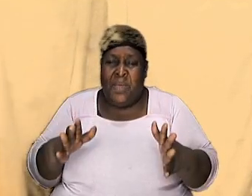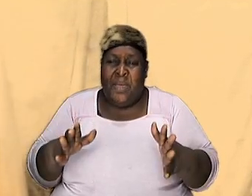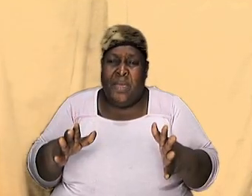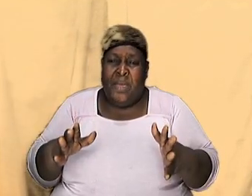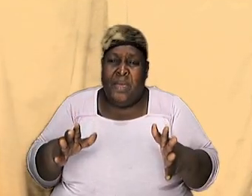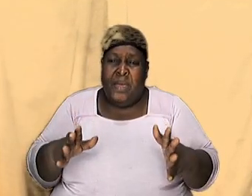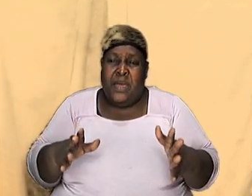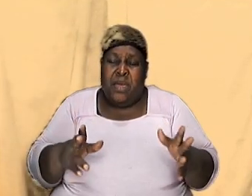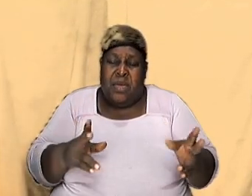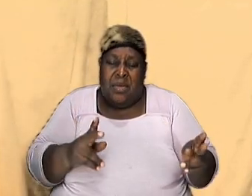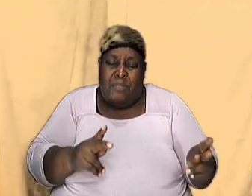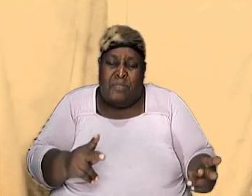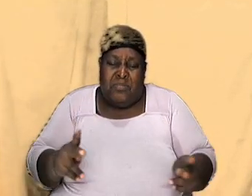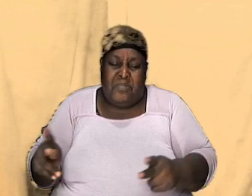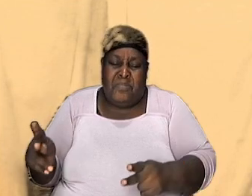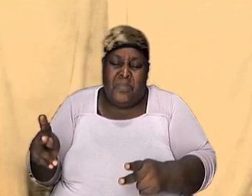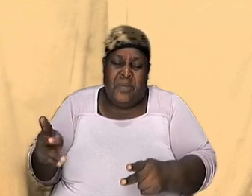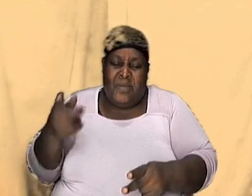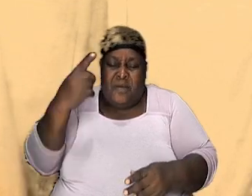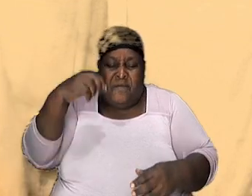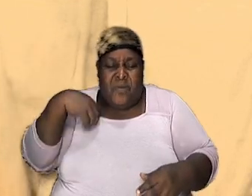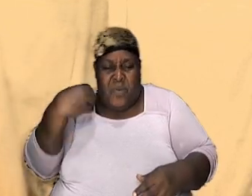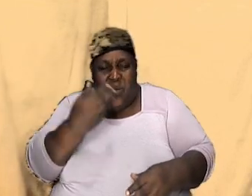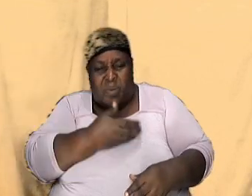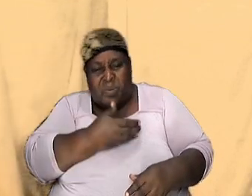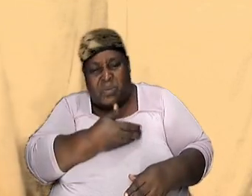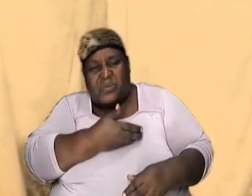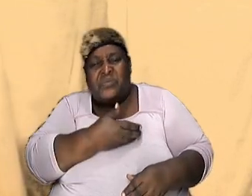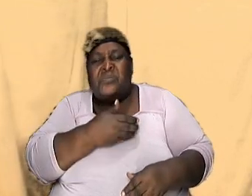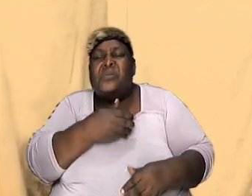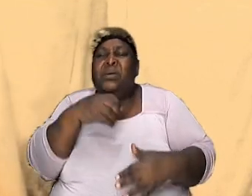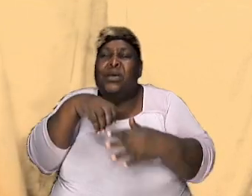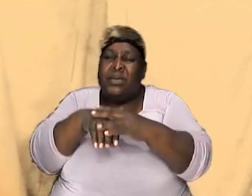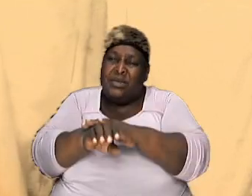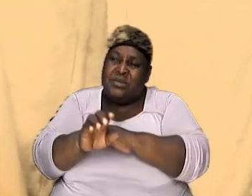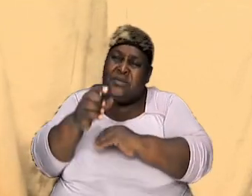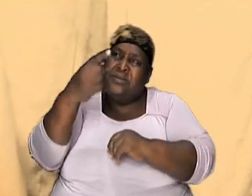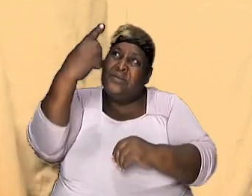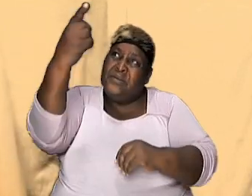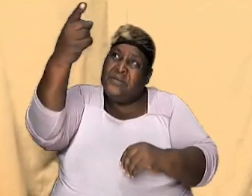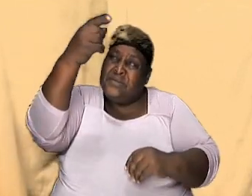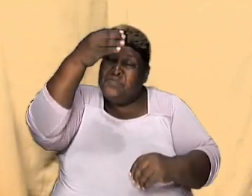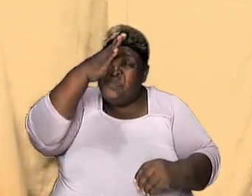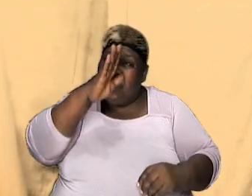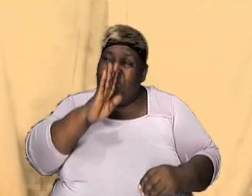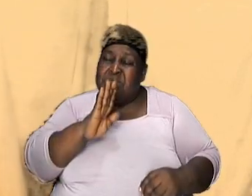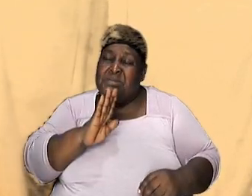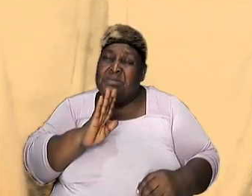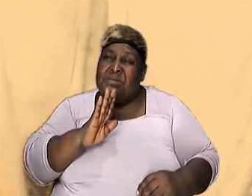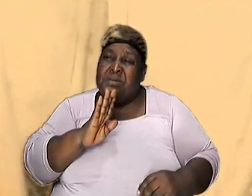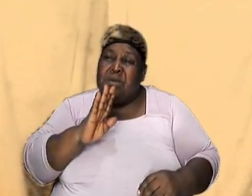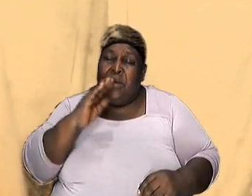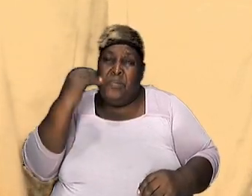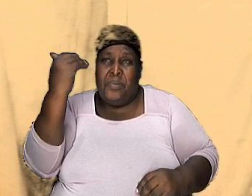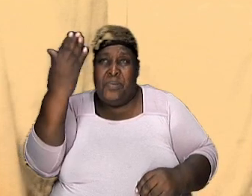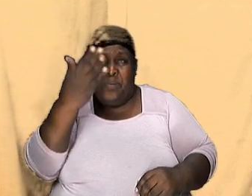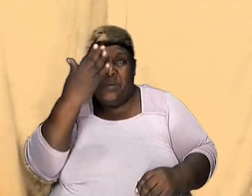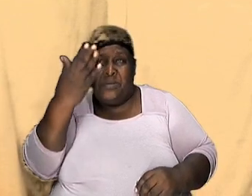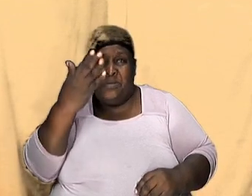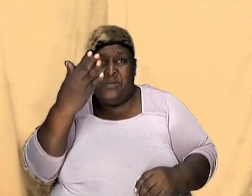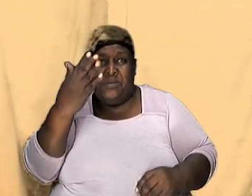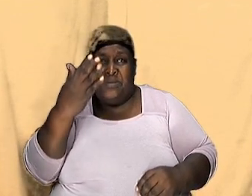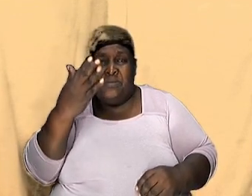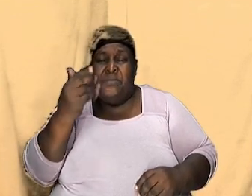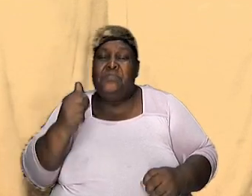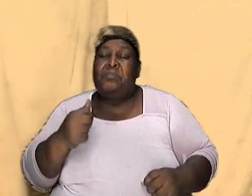pattern for us to enter into his presence. Amen. He has created a way for us to come boldly before his throne